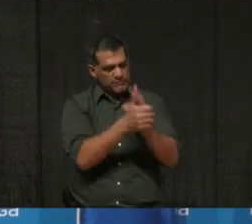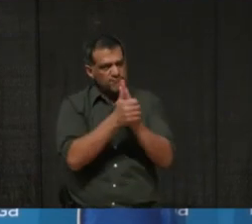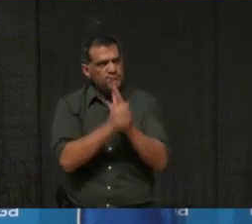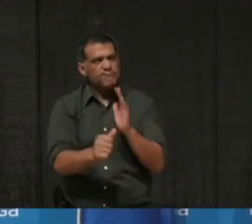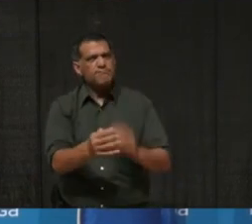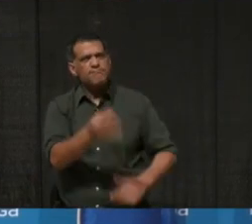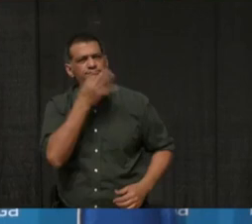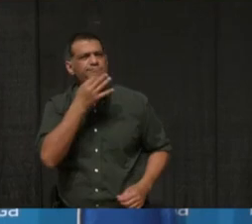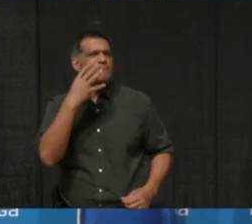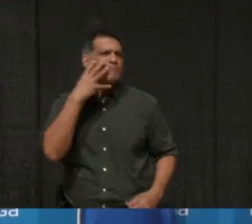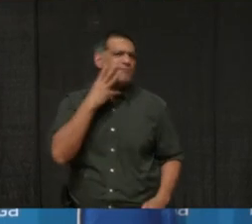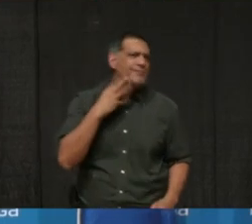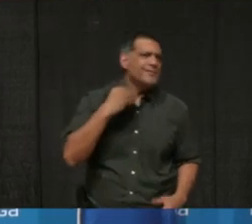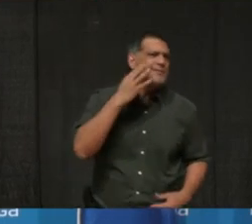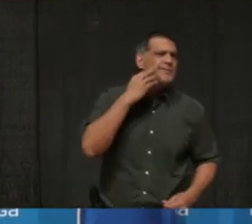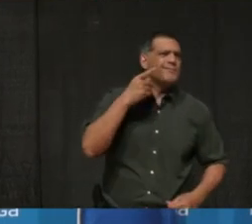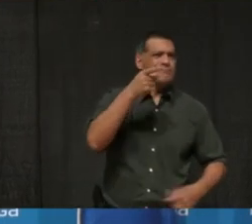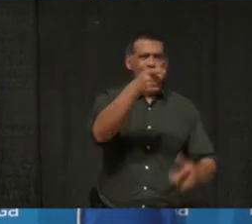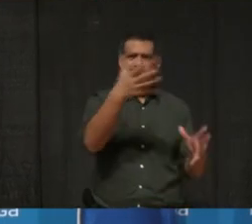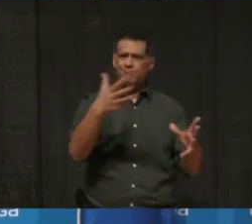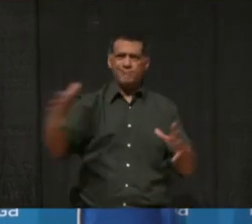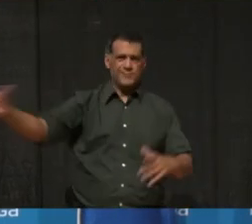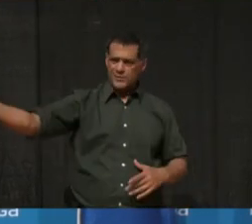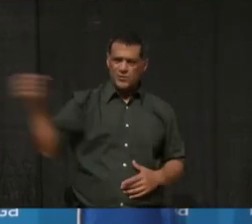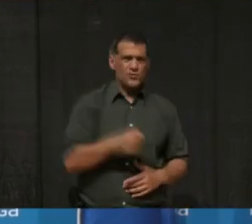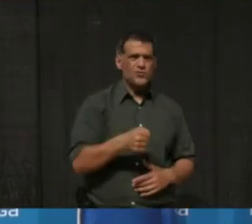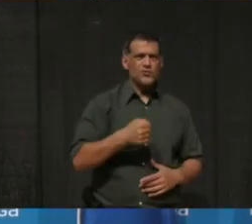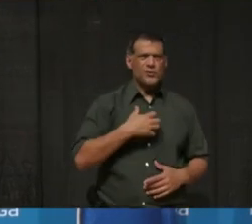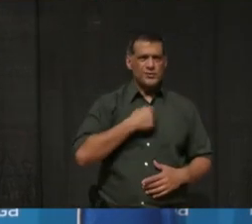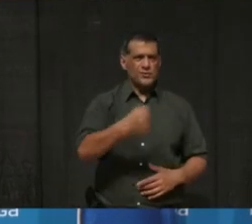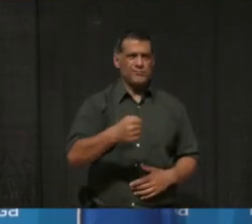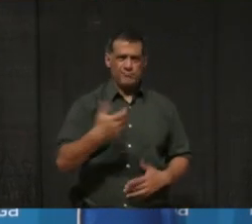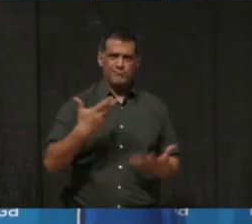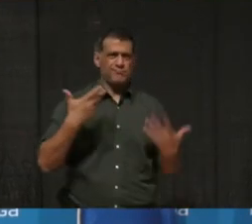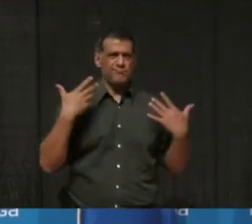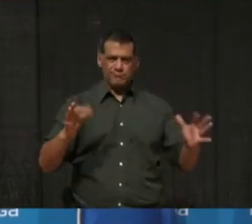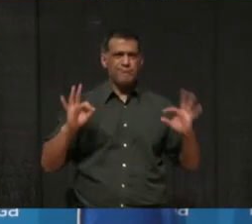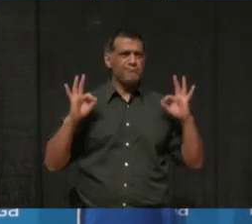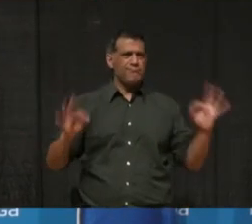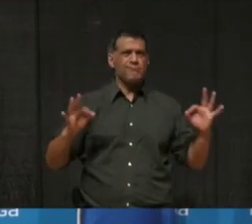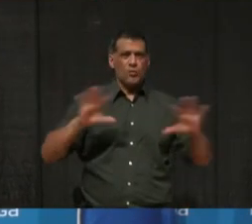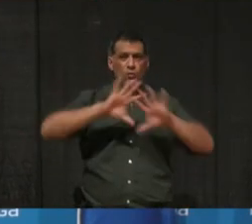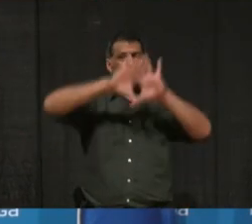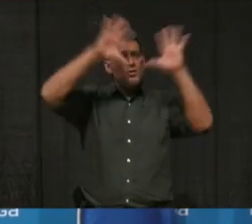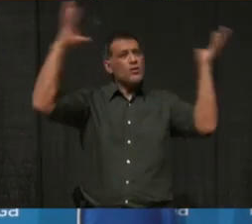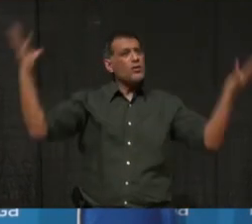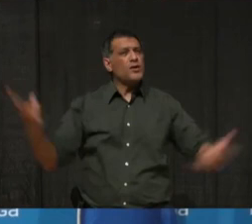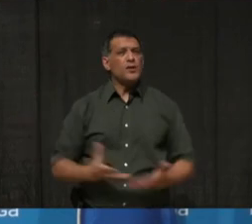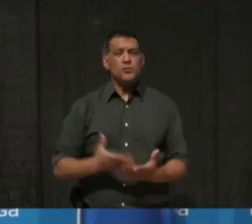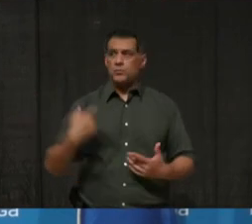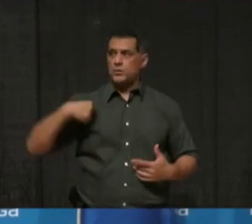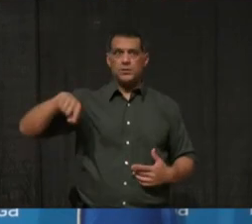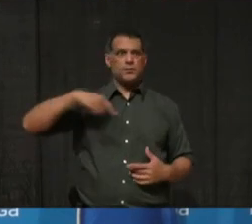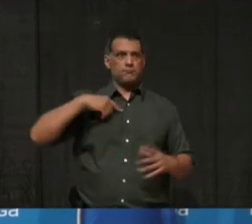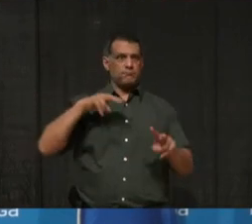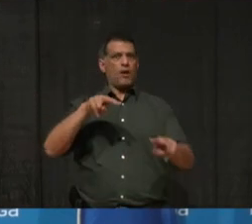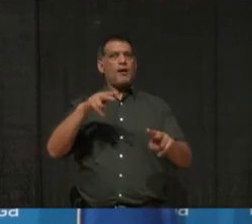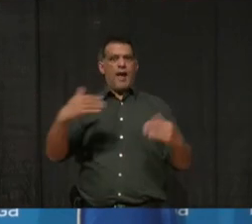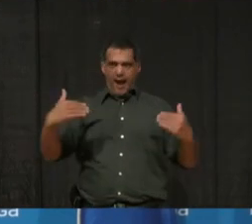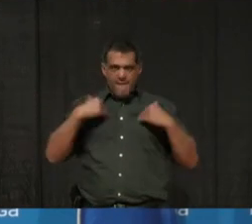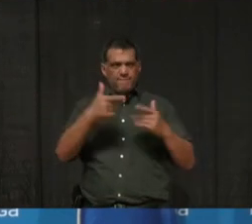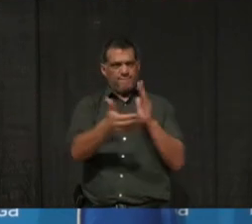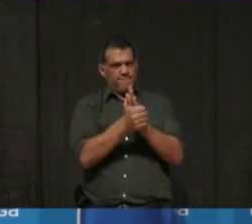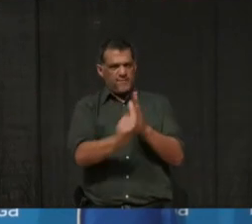And I believe you have everything it needs. My question is, with your